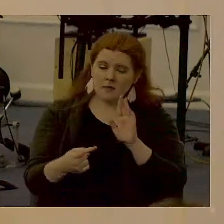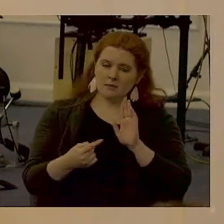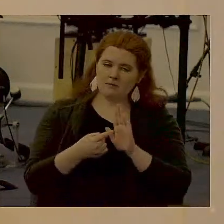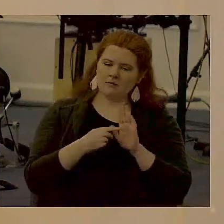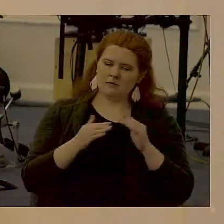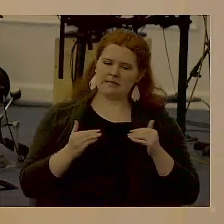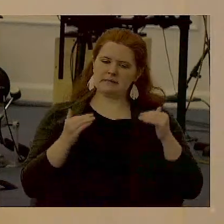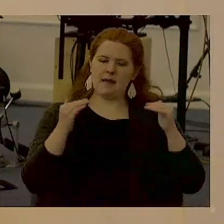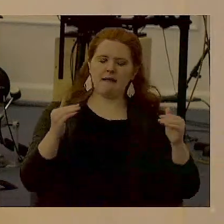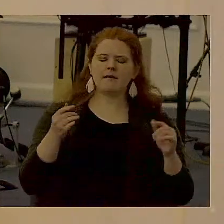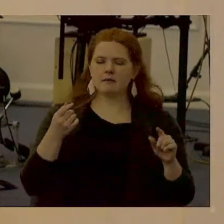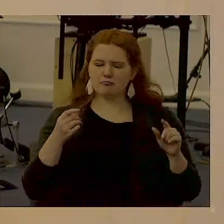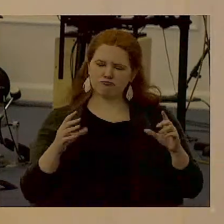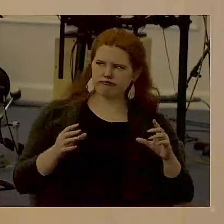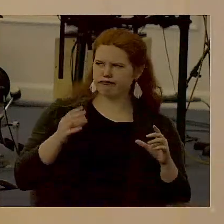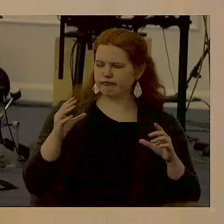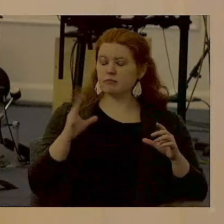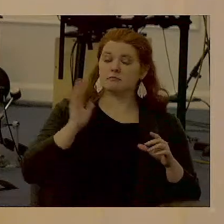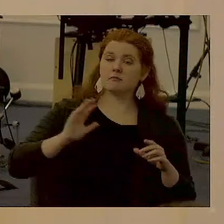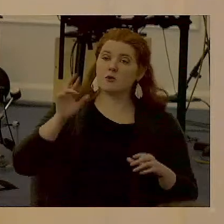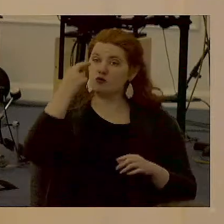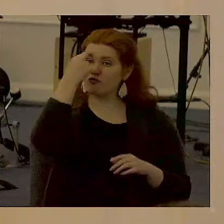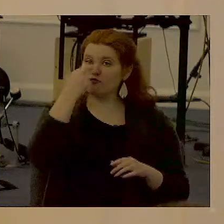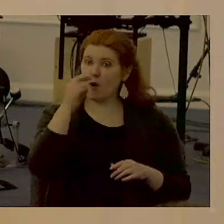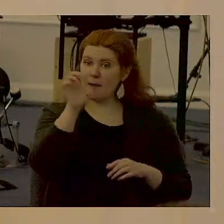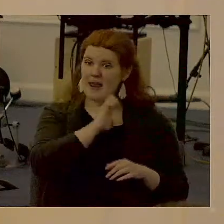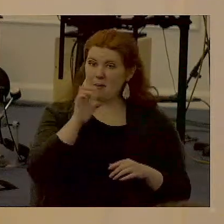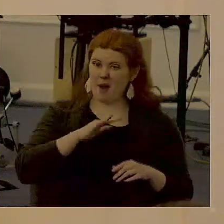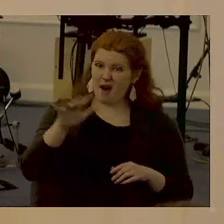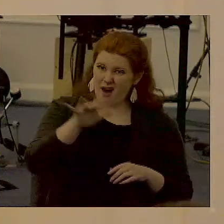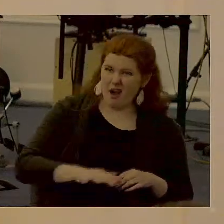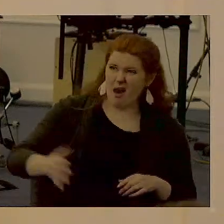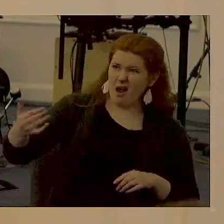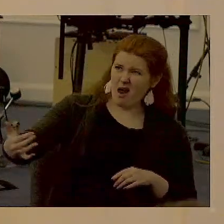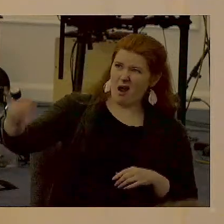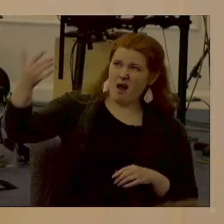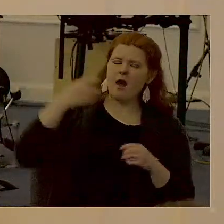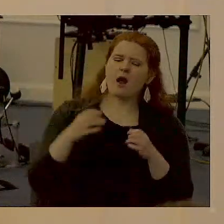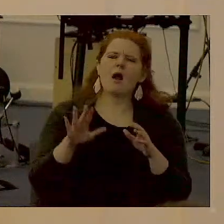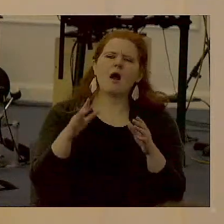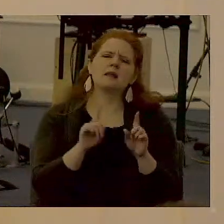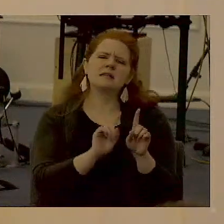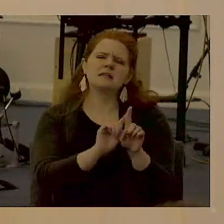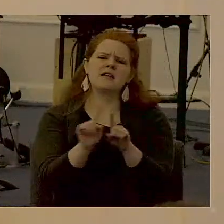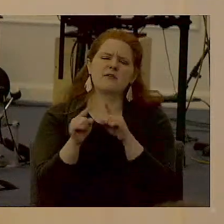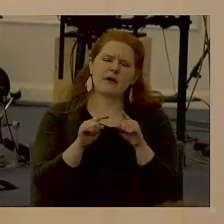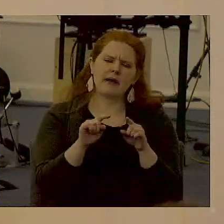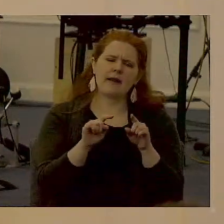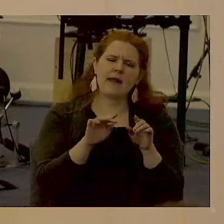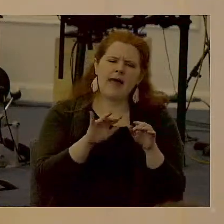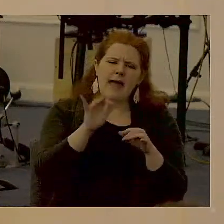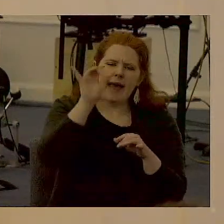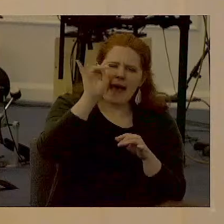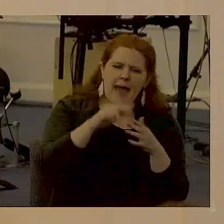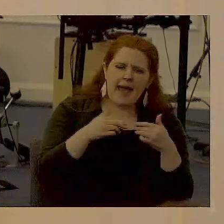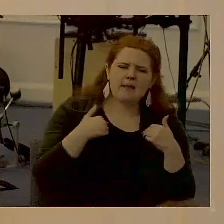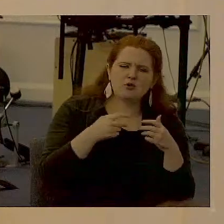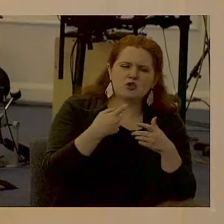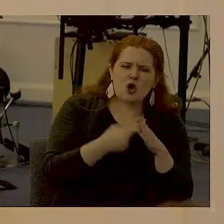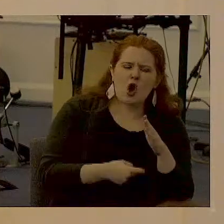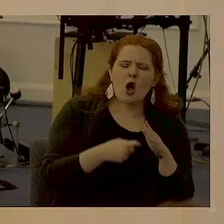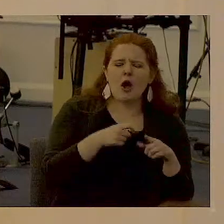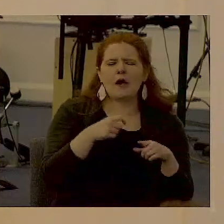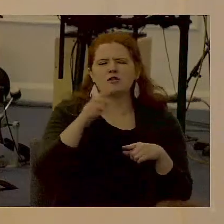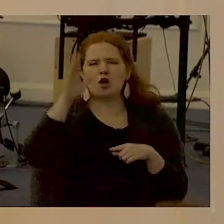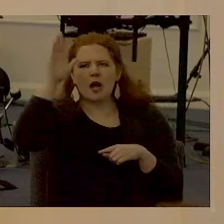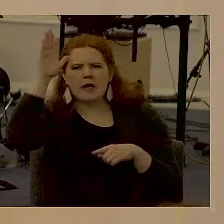have records from the Roman Empire of how much different animals cost. Oxen, sheep, and horses,